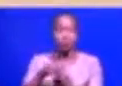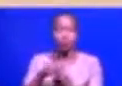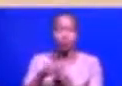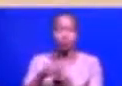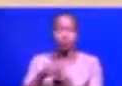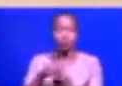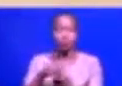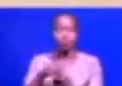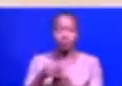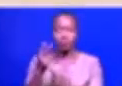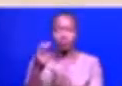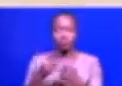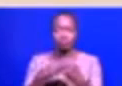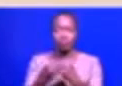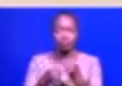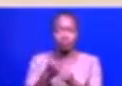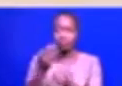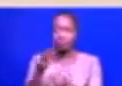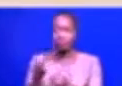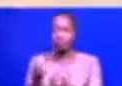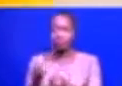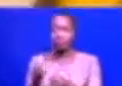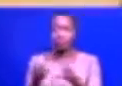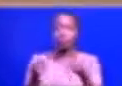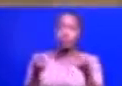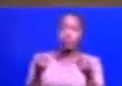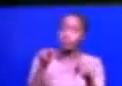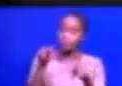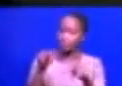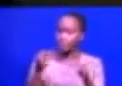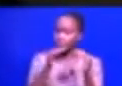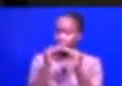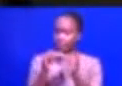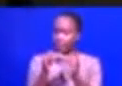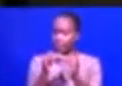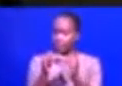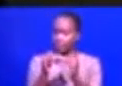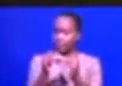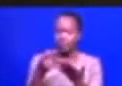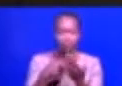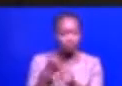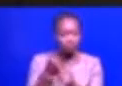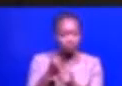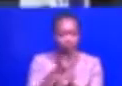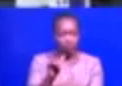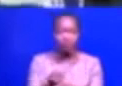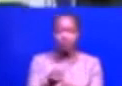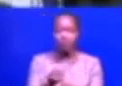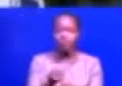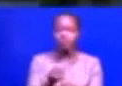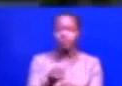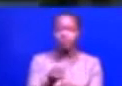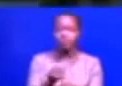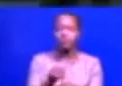it took, what, 28 years for them to get to that level. What's being done so that that